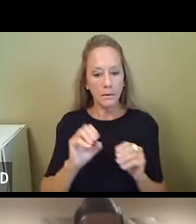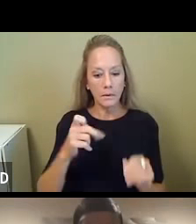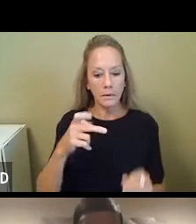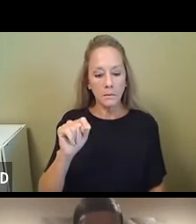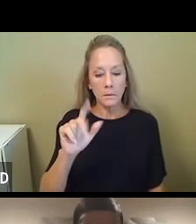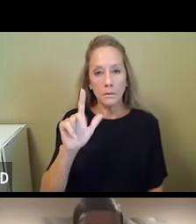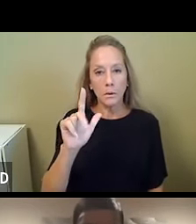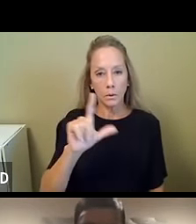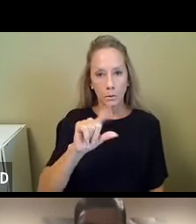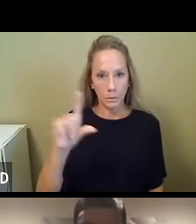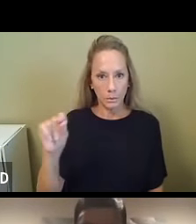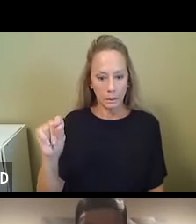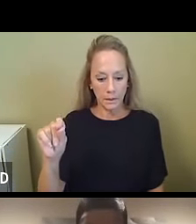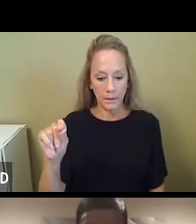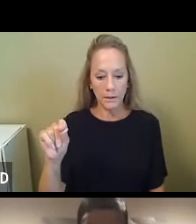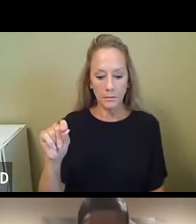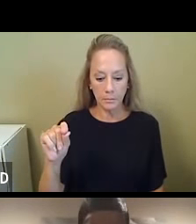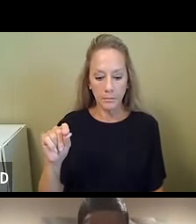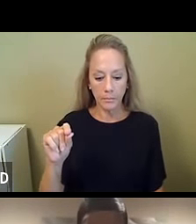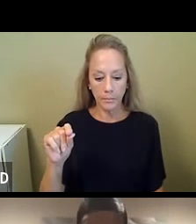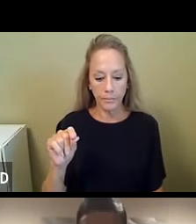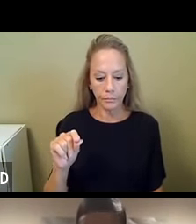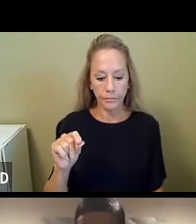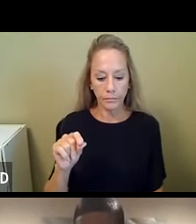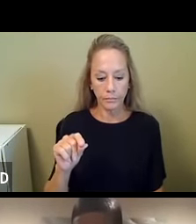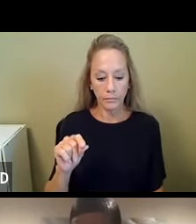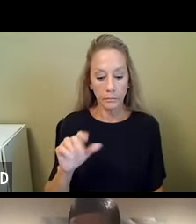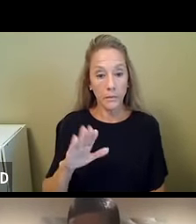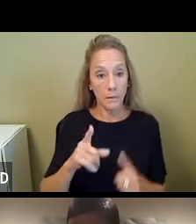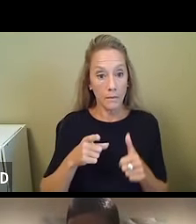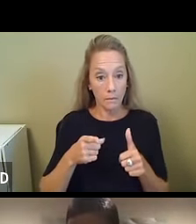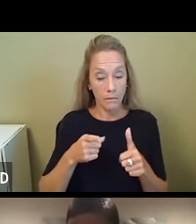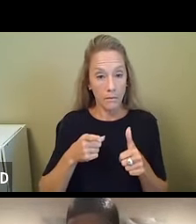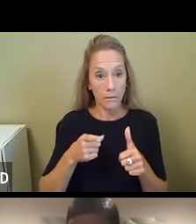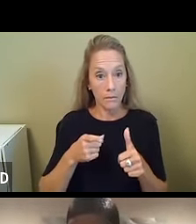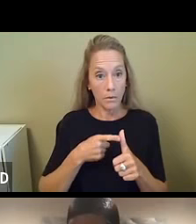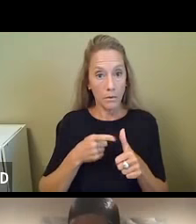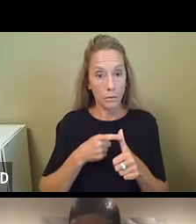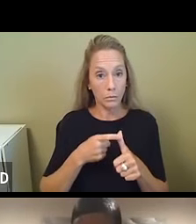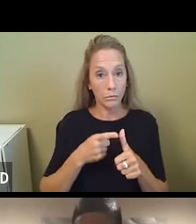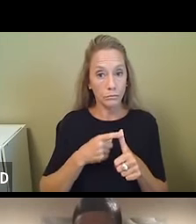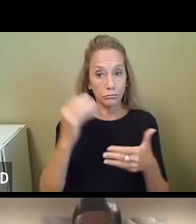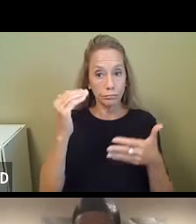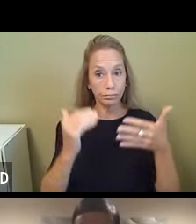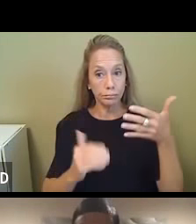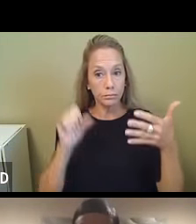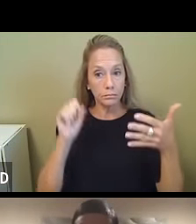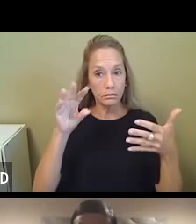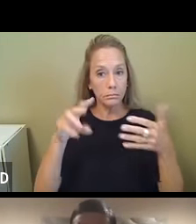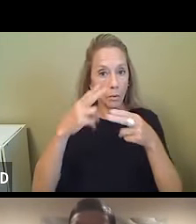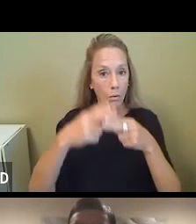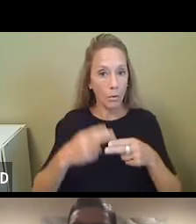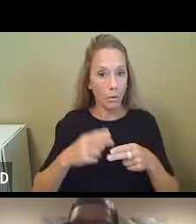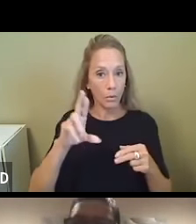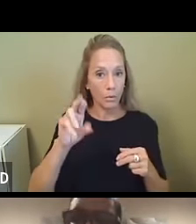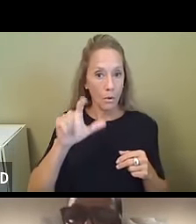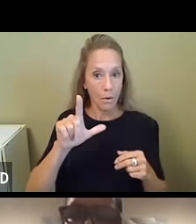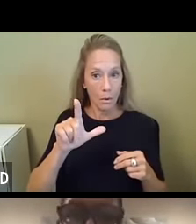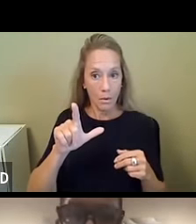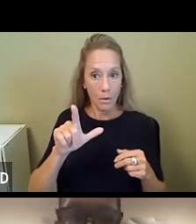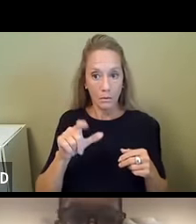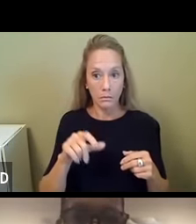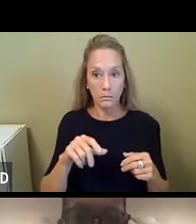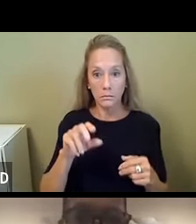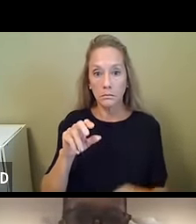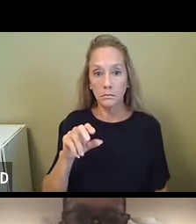2020. And first order of business is a roll call. So Narda, if you can go through a roll call of